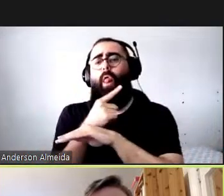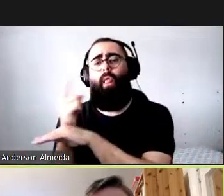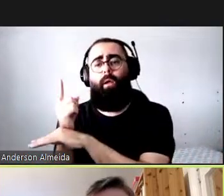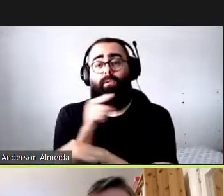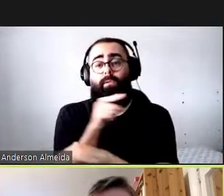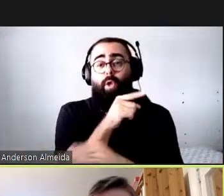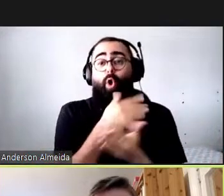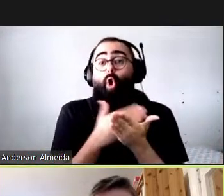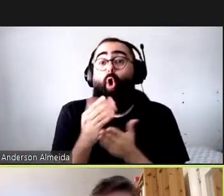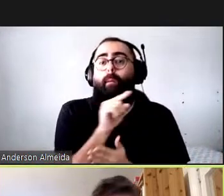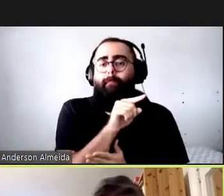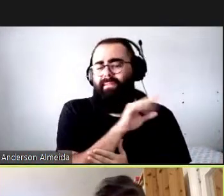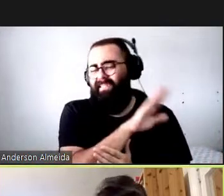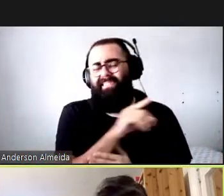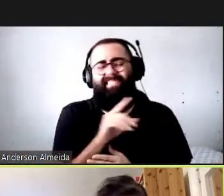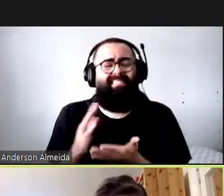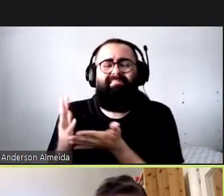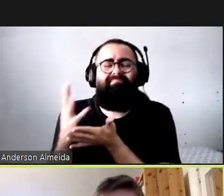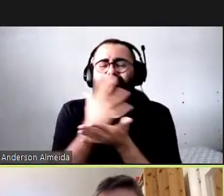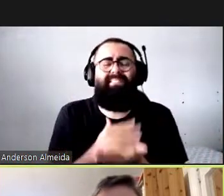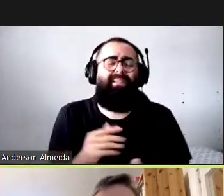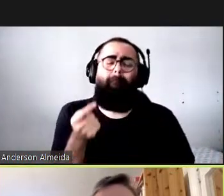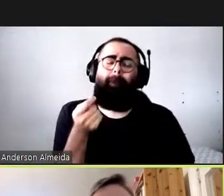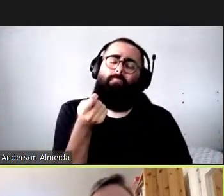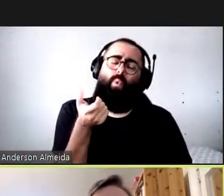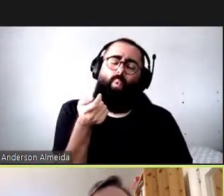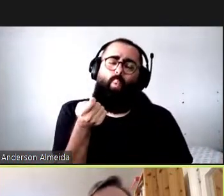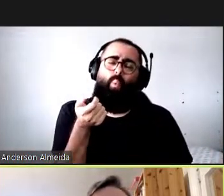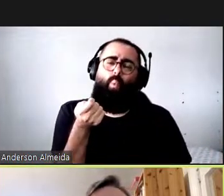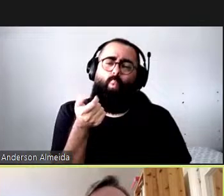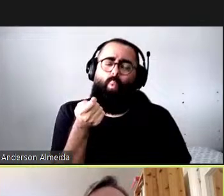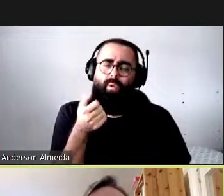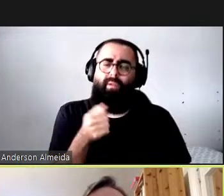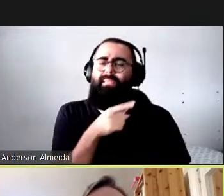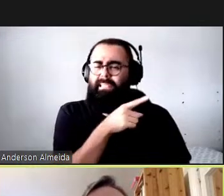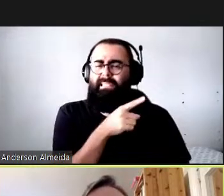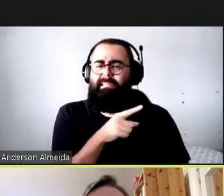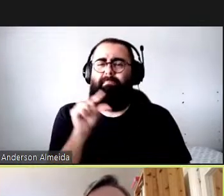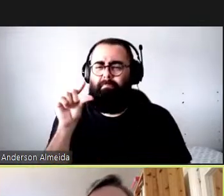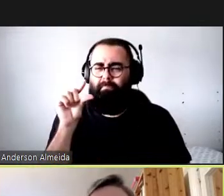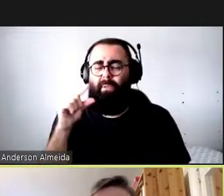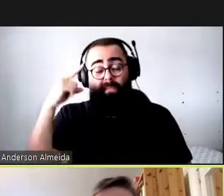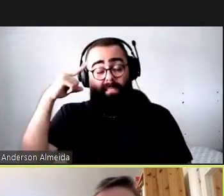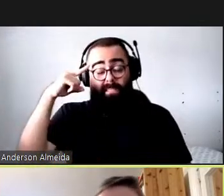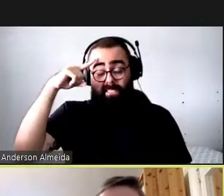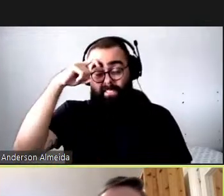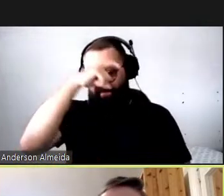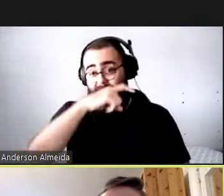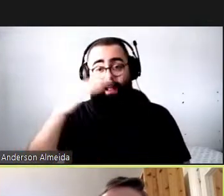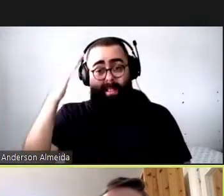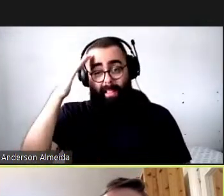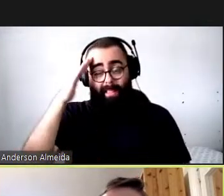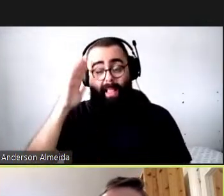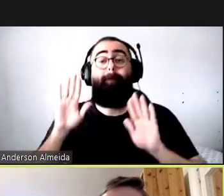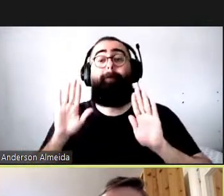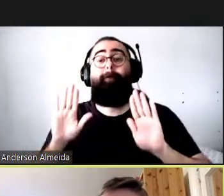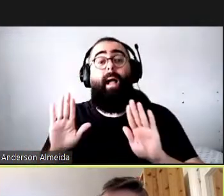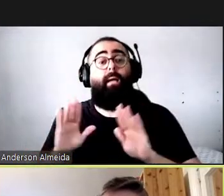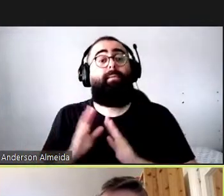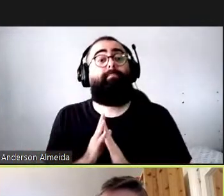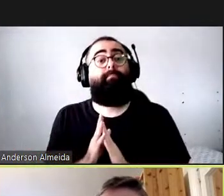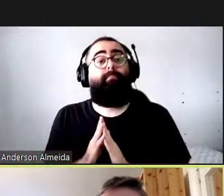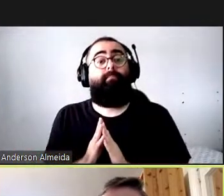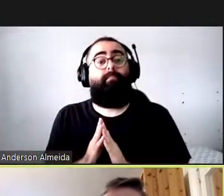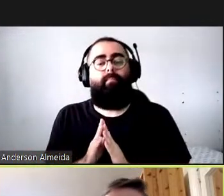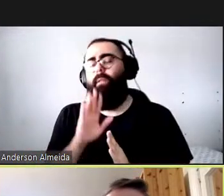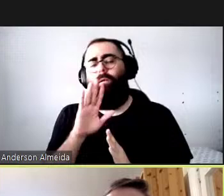Again, like I said, this is a small data set and it's a little bit complicated, but we can at least begin to